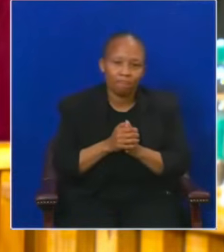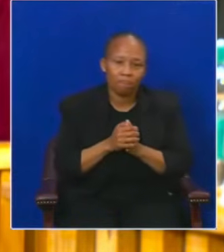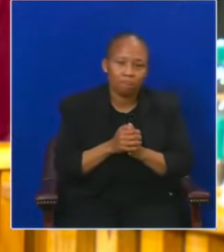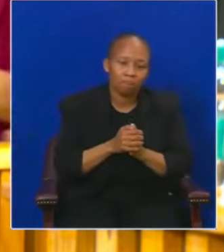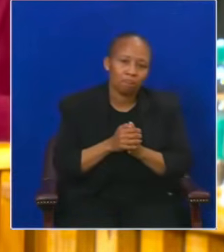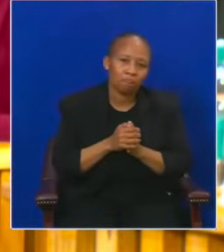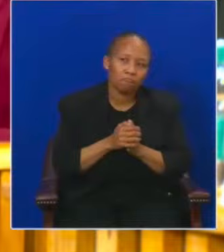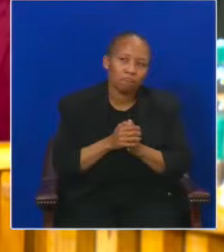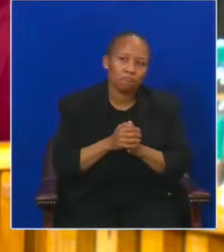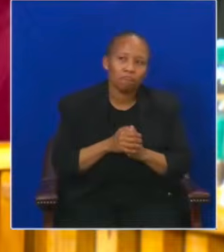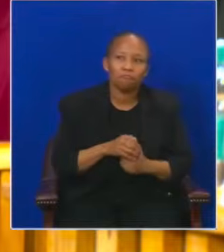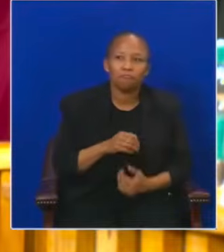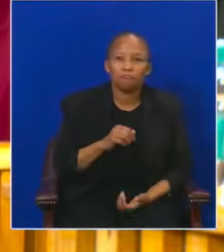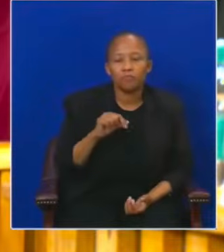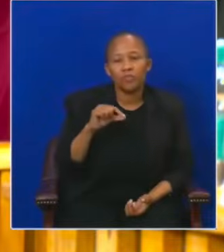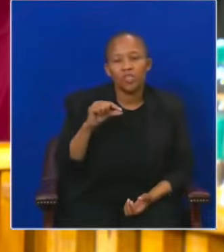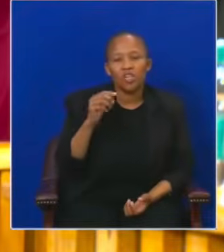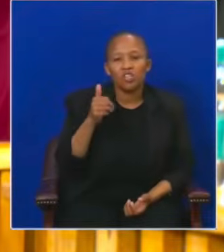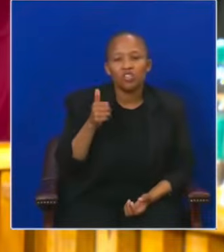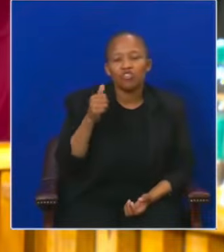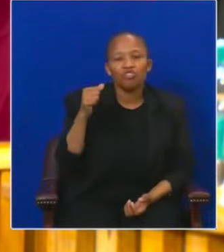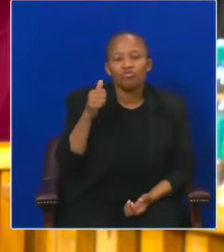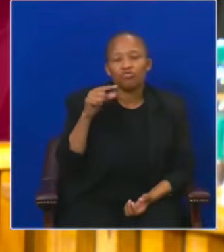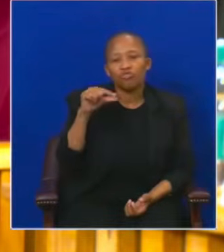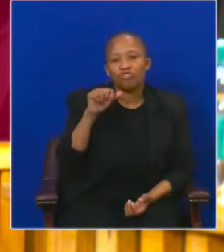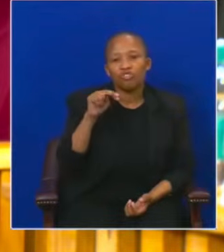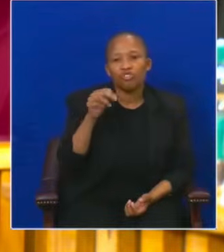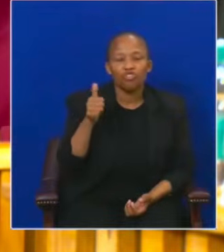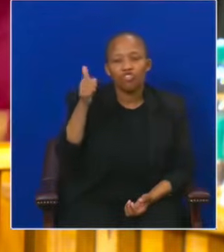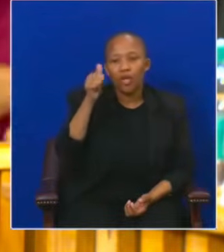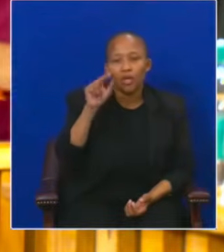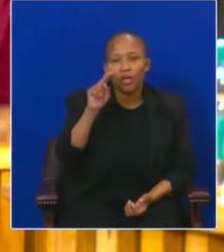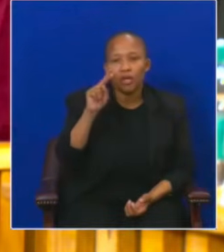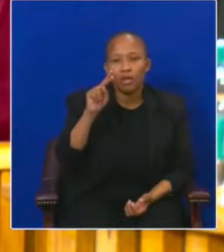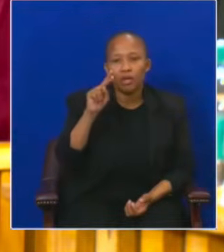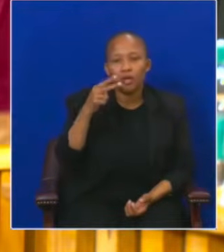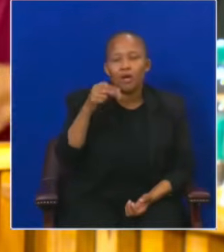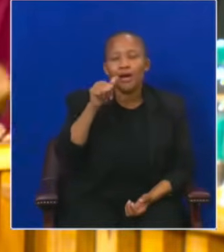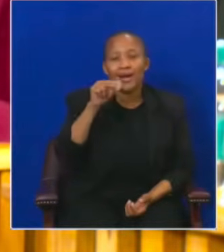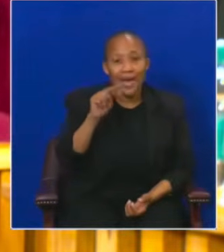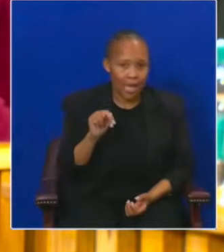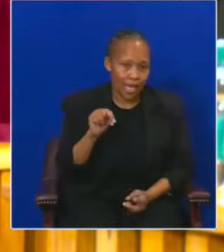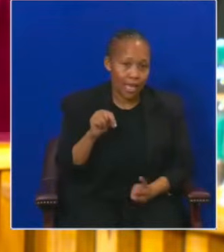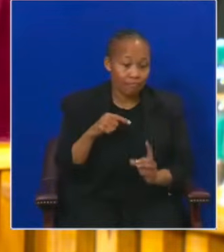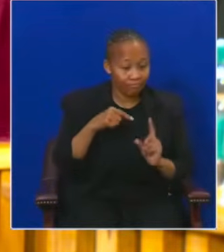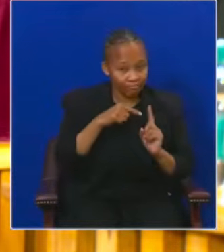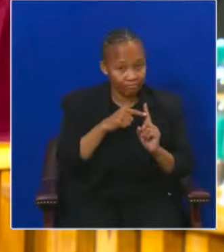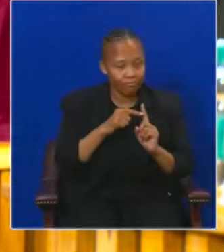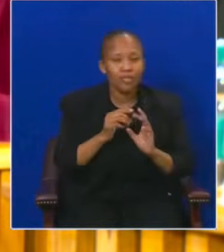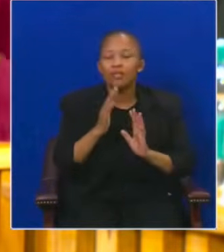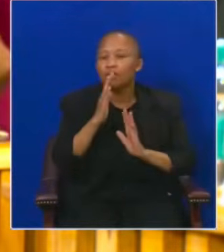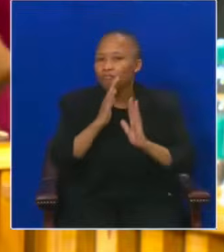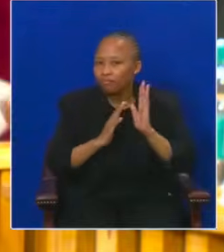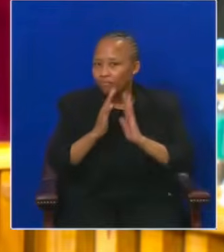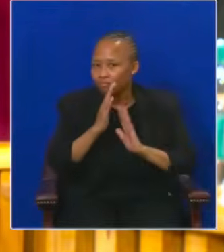he indicated that he had he owned a penthouse